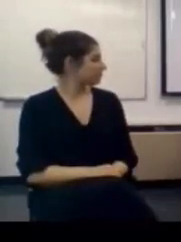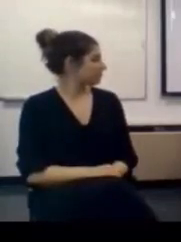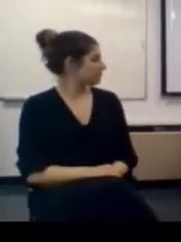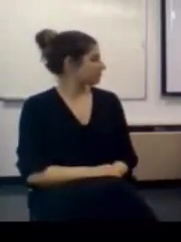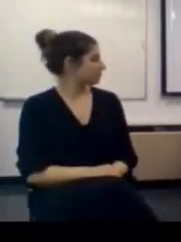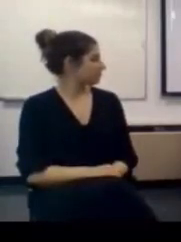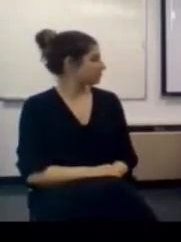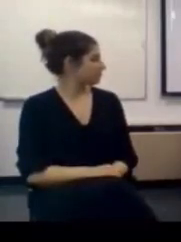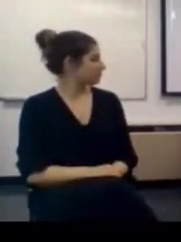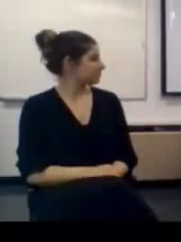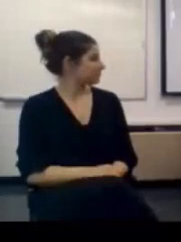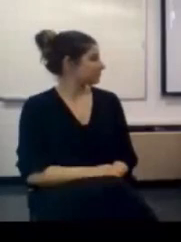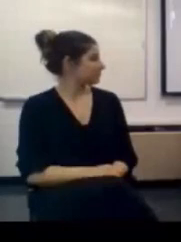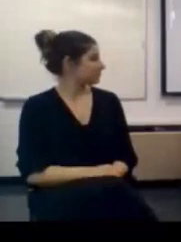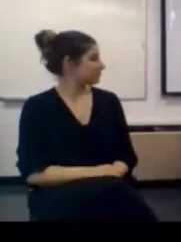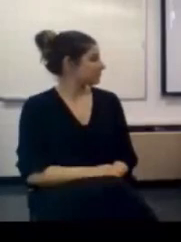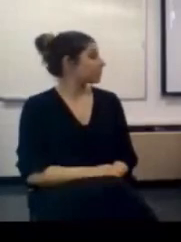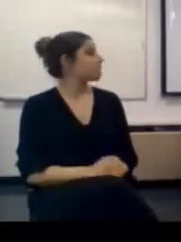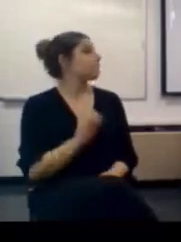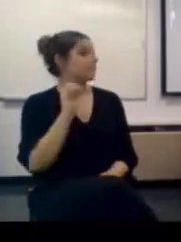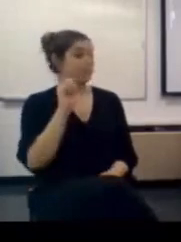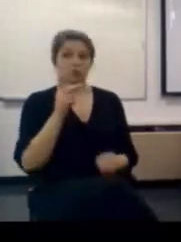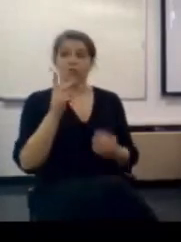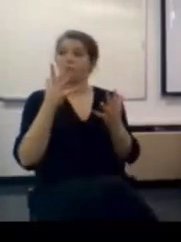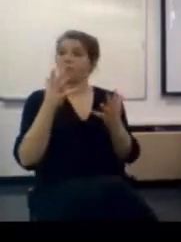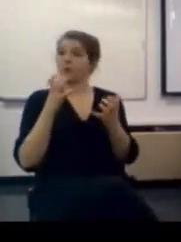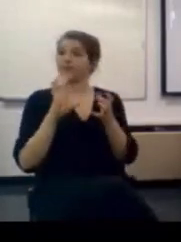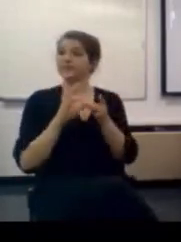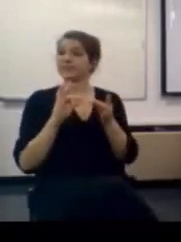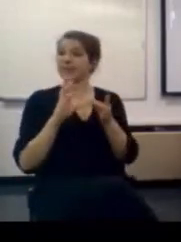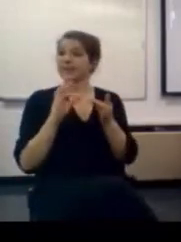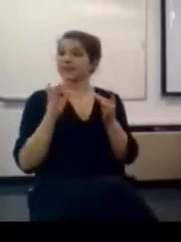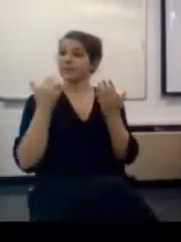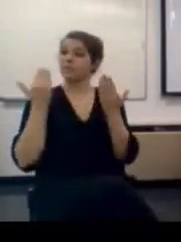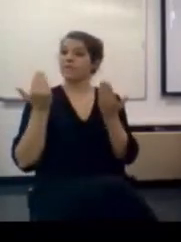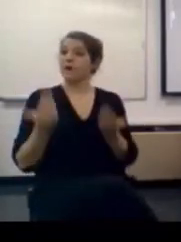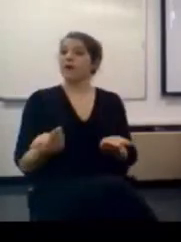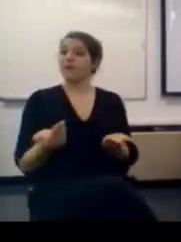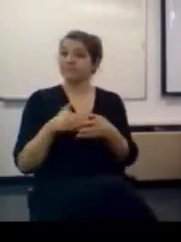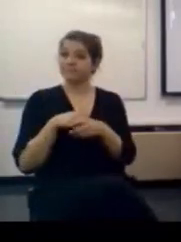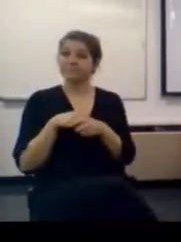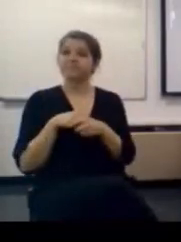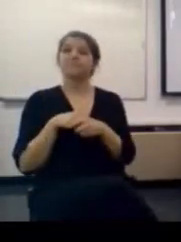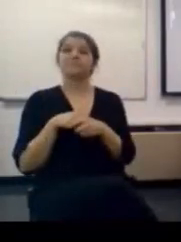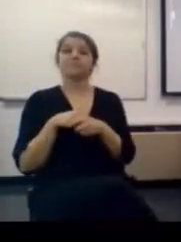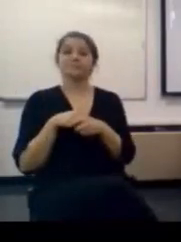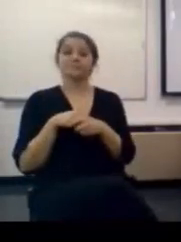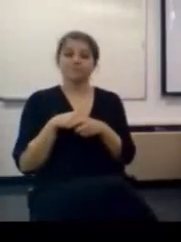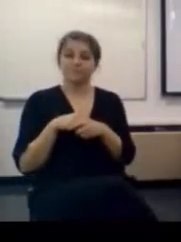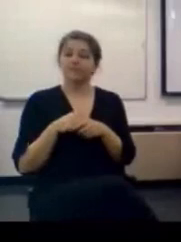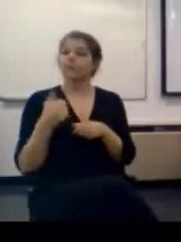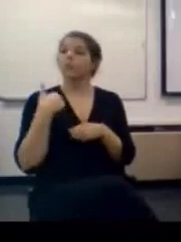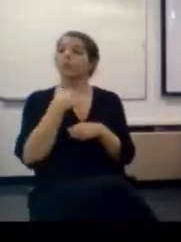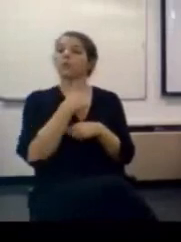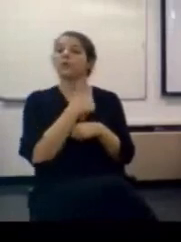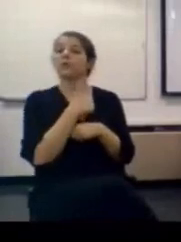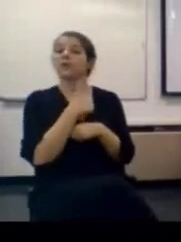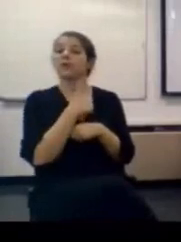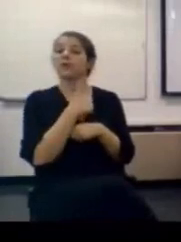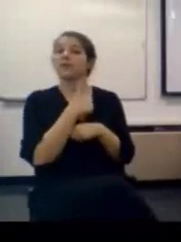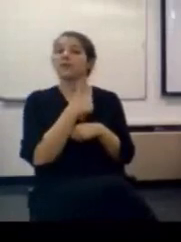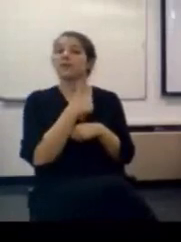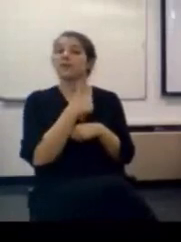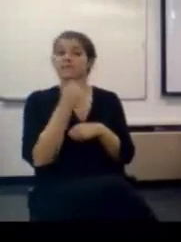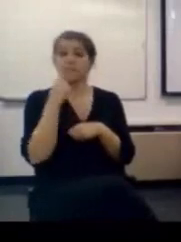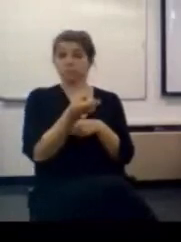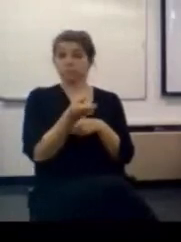you. Will you be joining us for the small discussion? Yeah. Oh, okay. All right. So I want to say we're going to move on, but